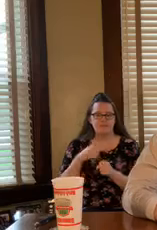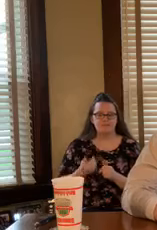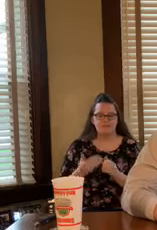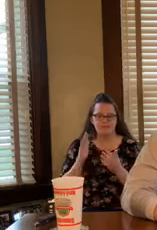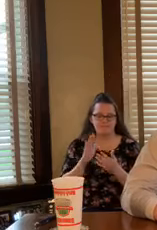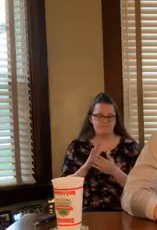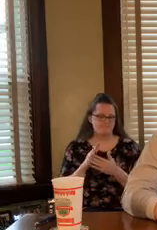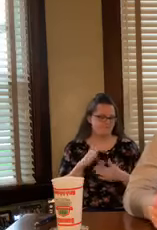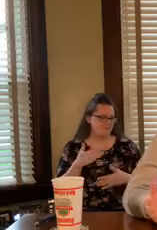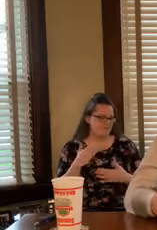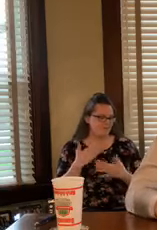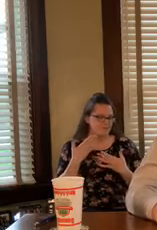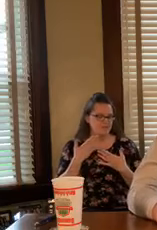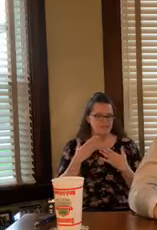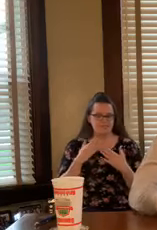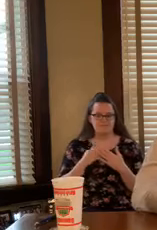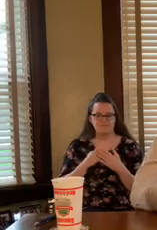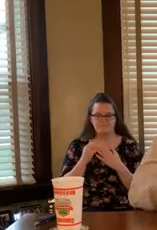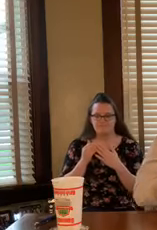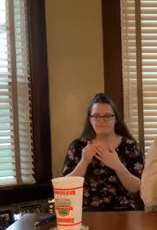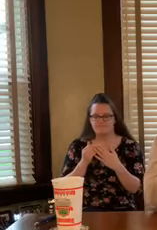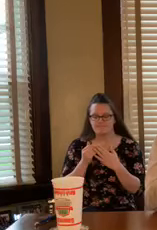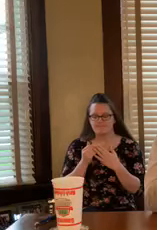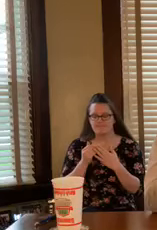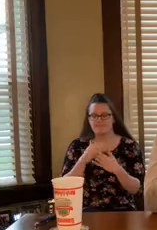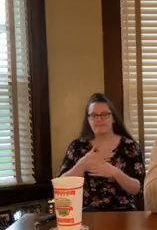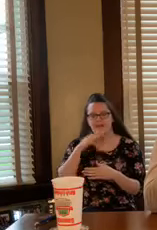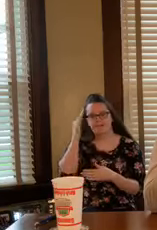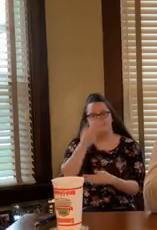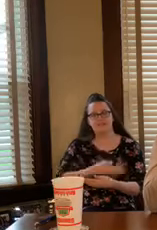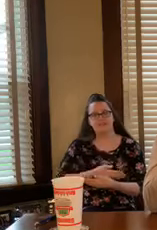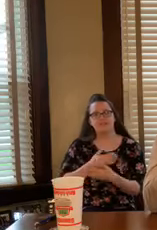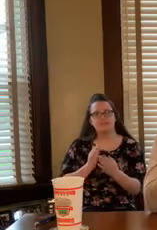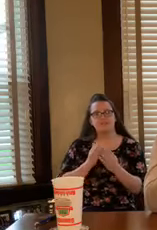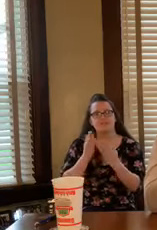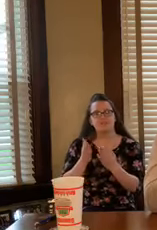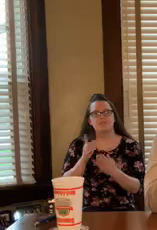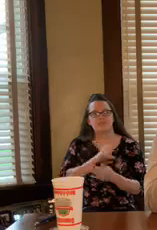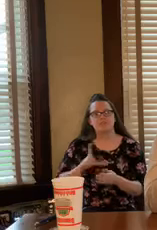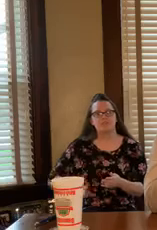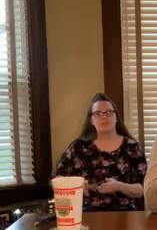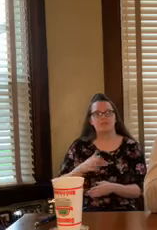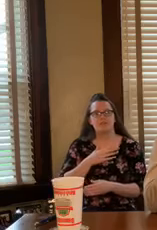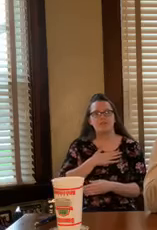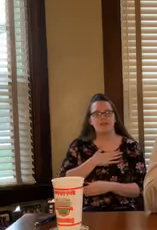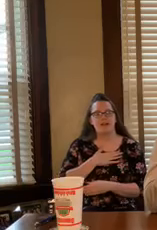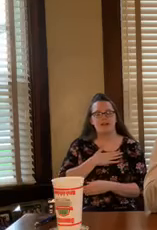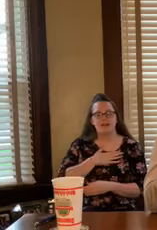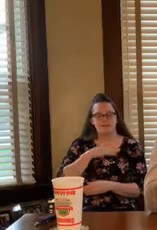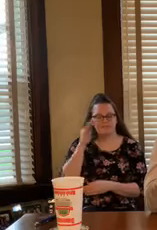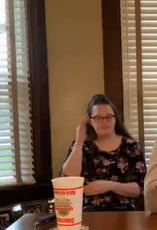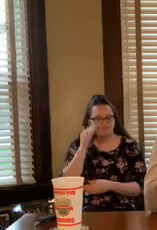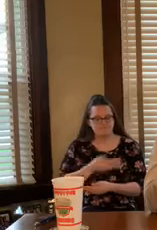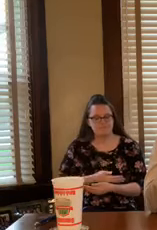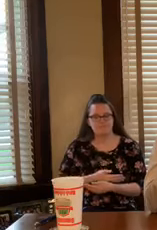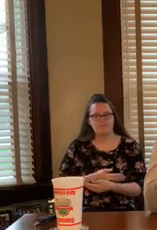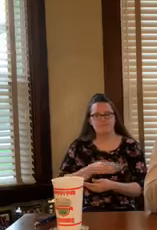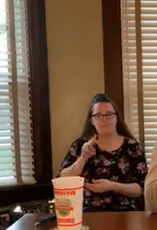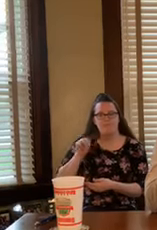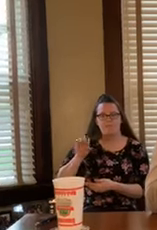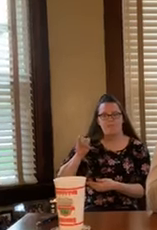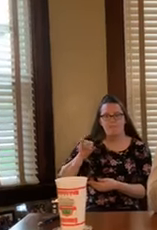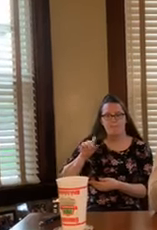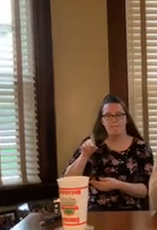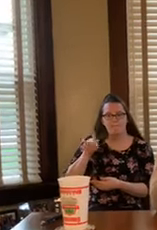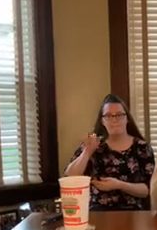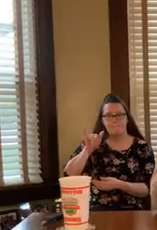6 o'clock, before we go on the air, while I'm down here studying, my son Mikey is our youth pastor, and he runs a Zoom